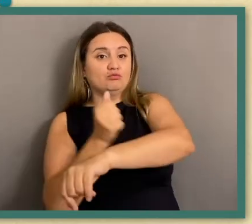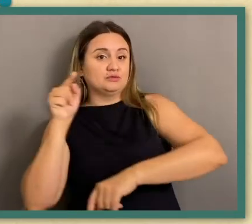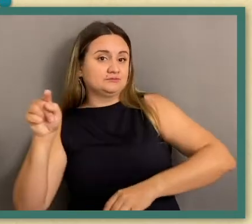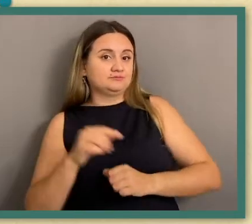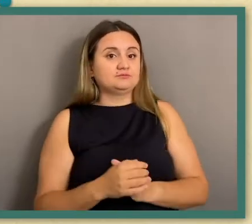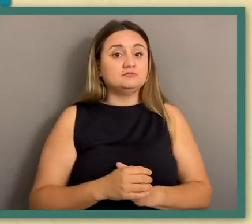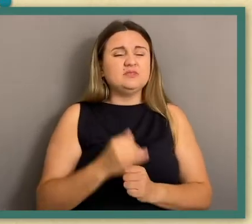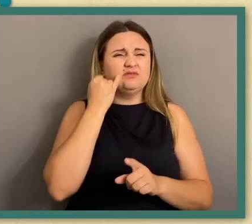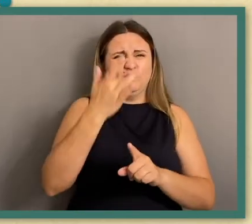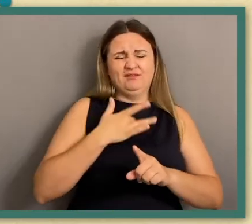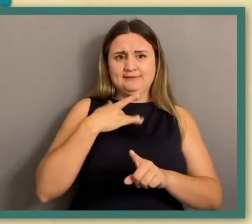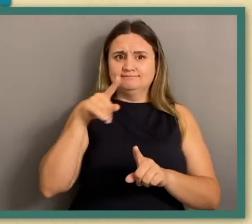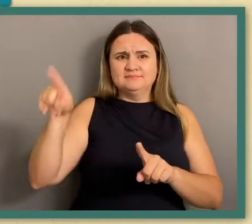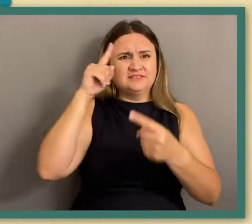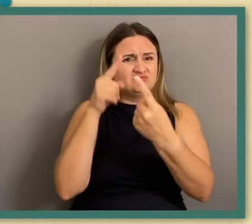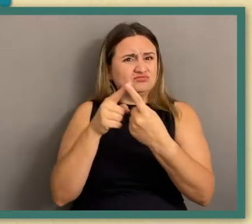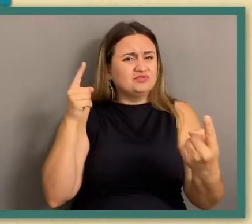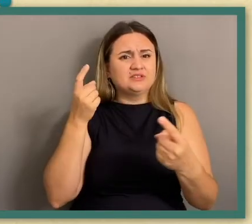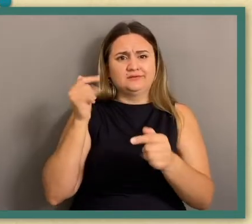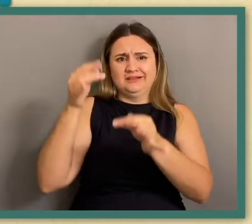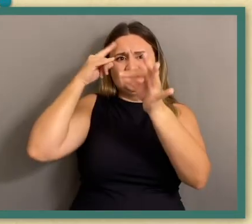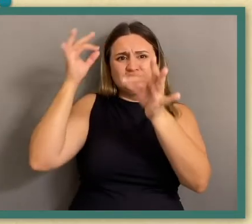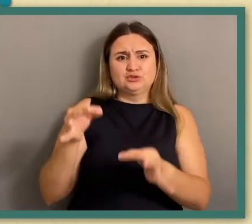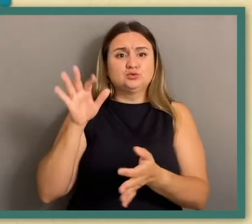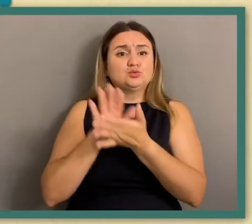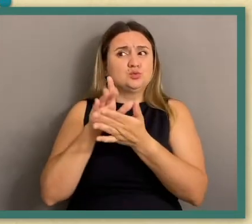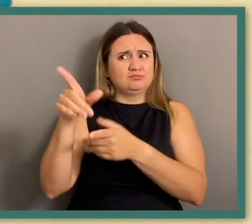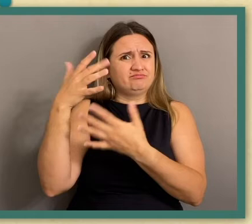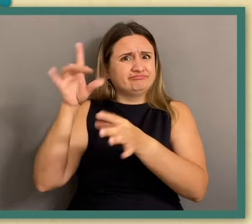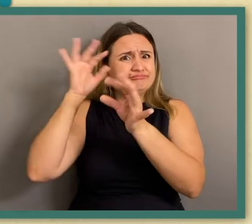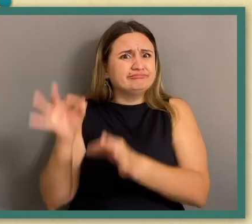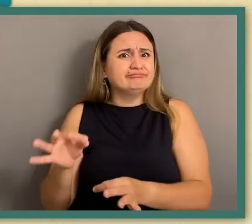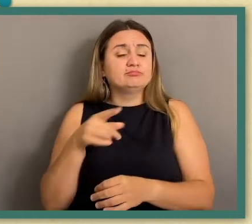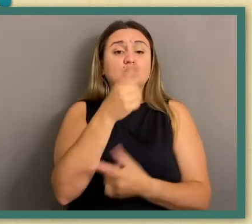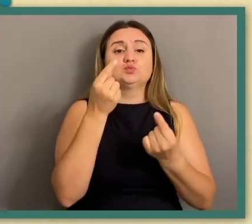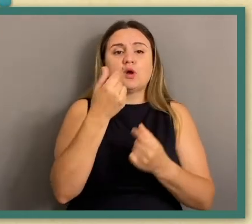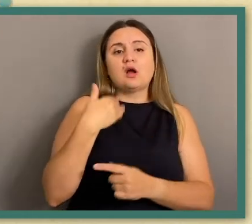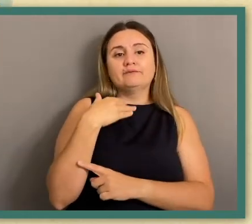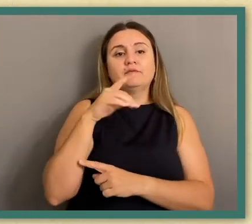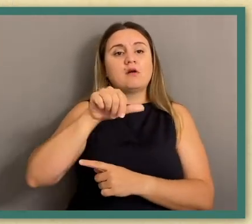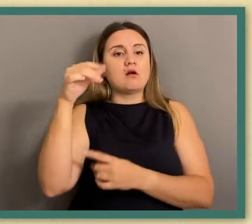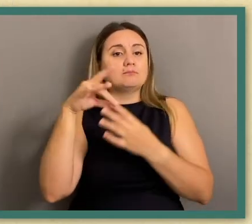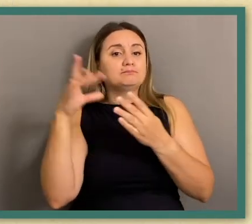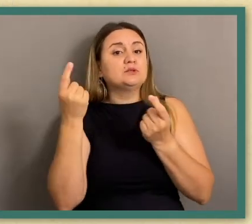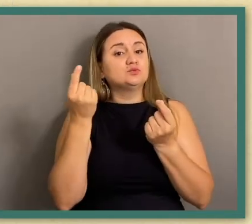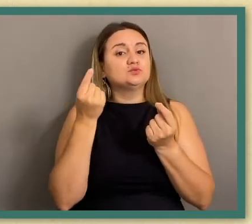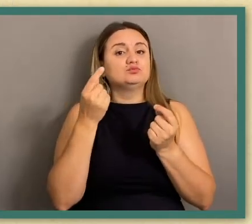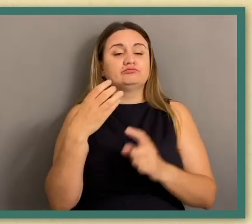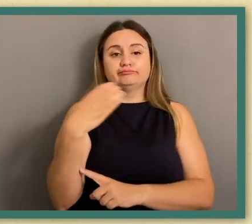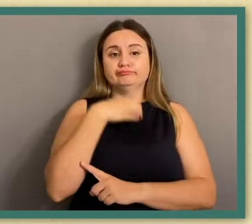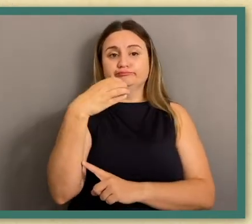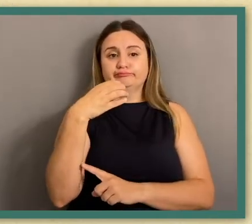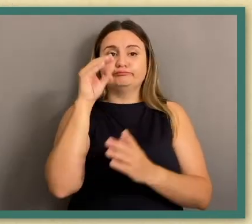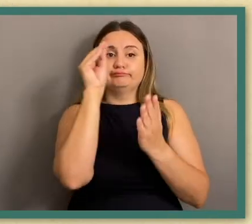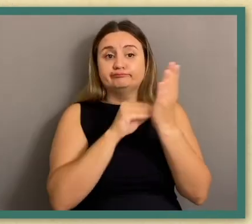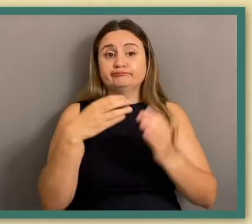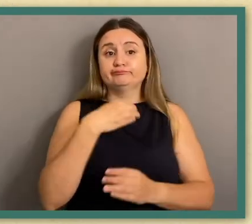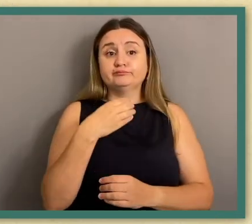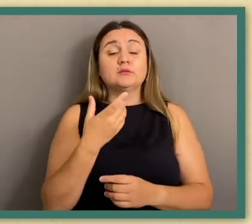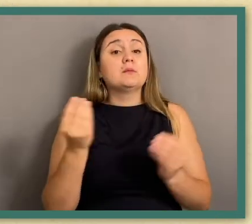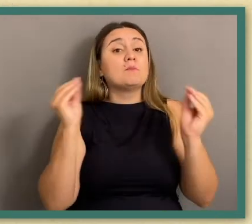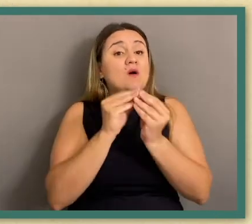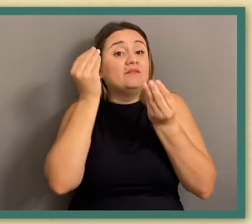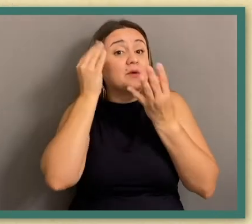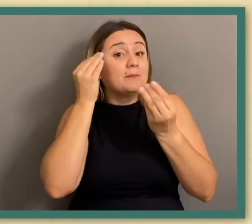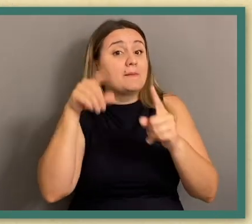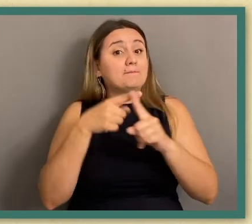ever disagree with a decision the school has made, you have the option to engage in dispute resolution. More information about parents'